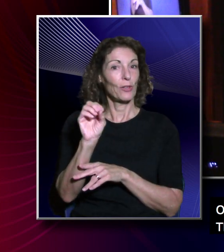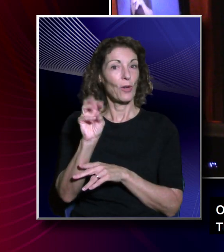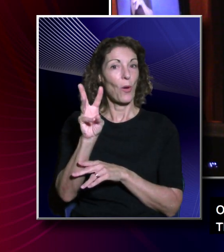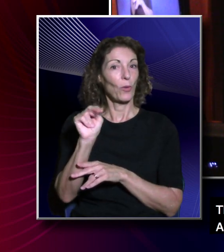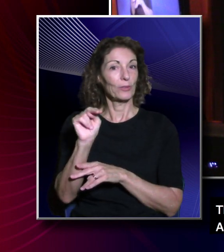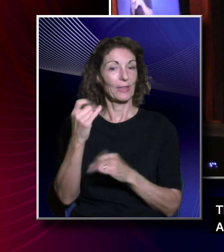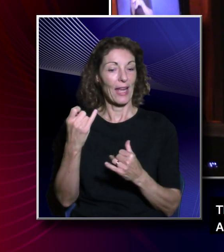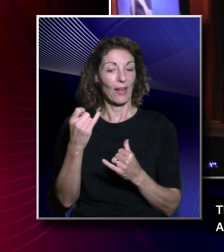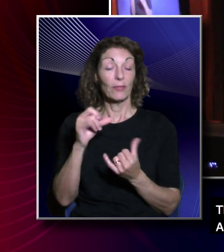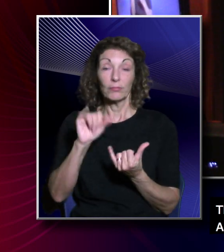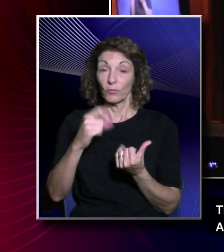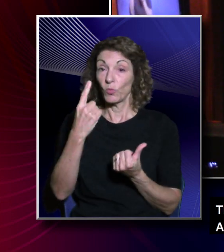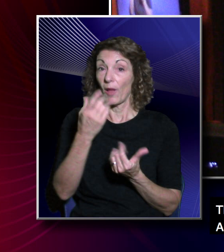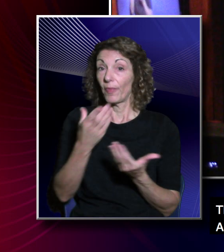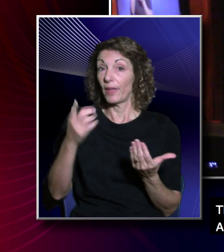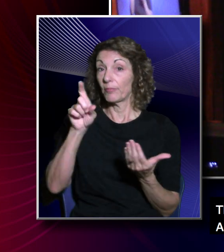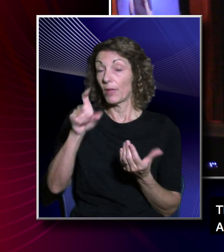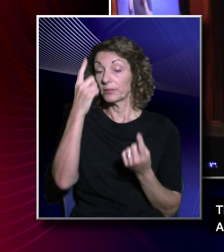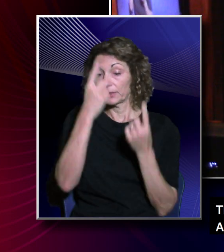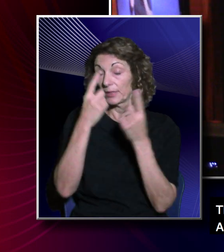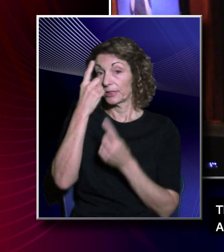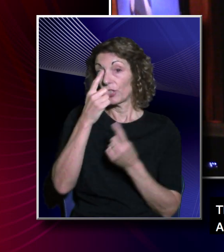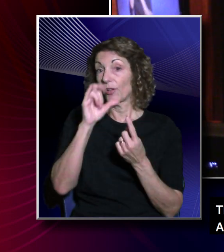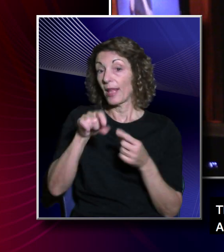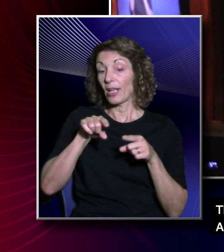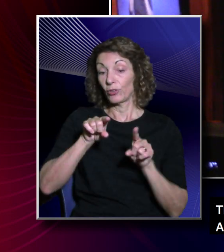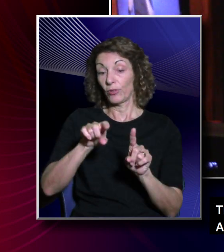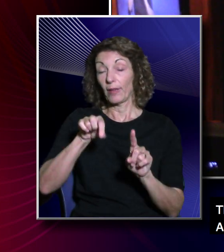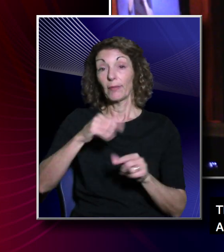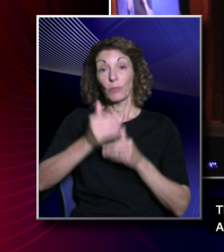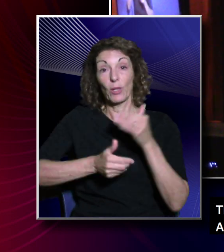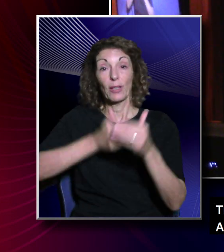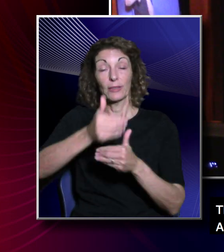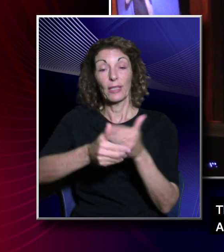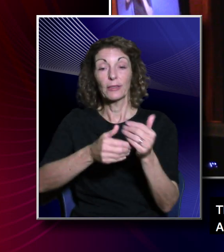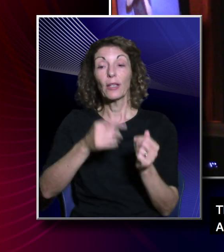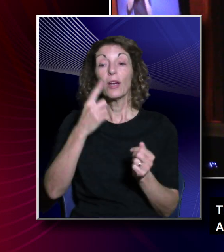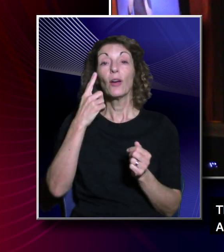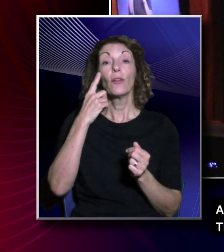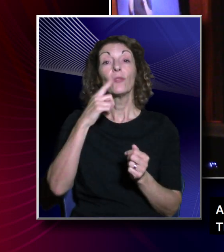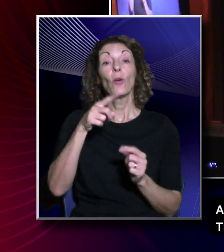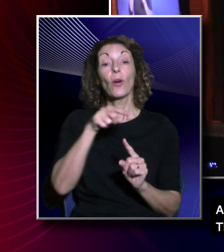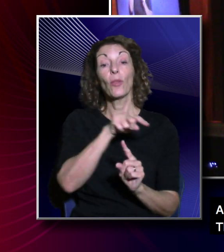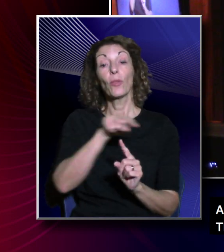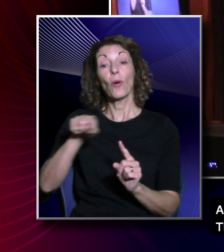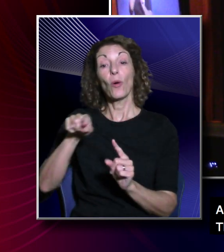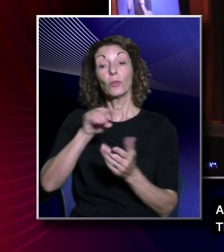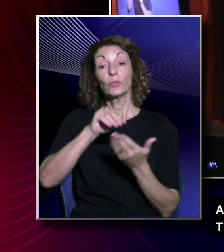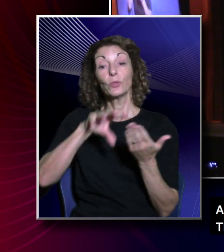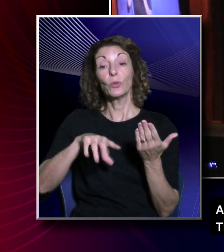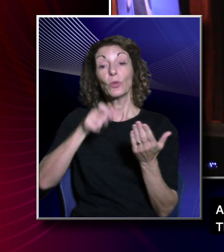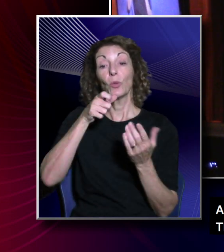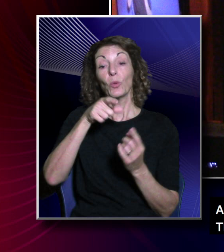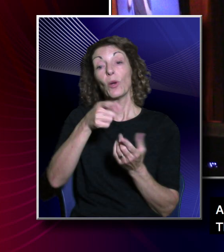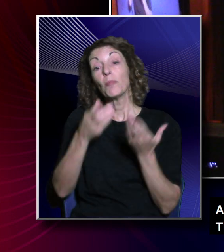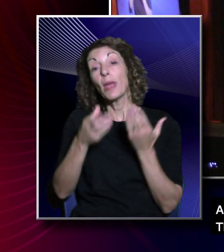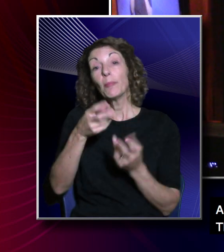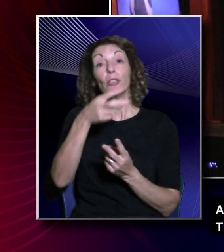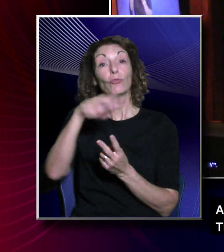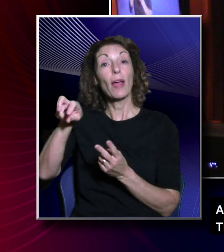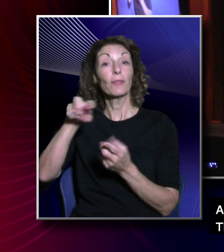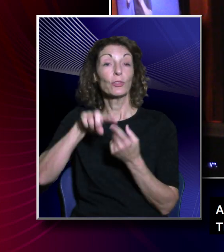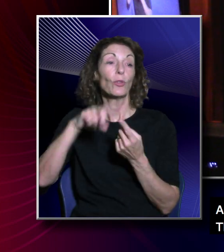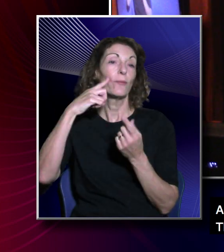considerations we need to take during this process. For those students who may transfer to New Mexico,